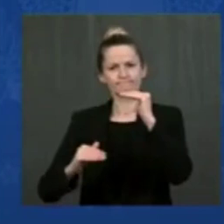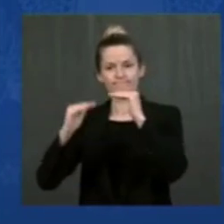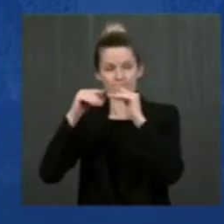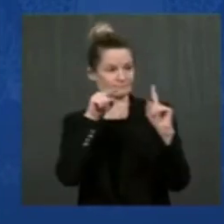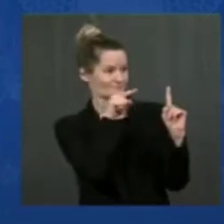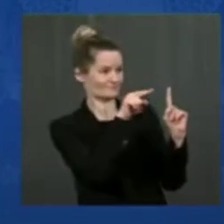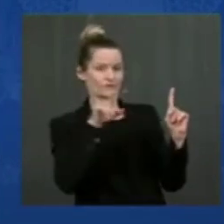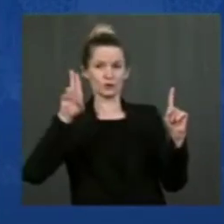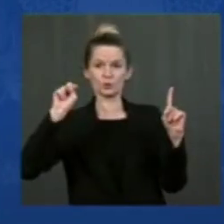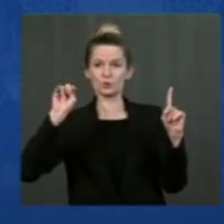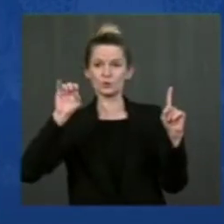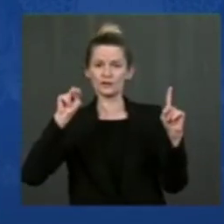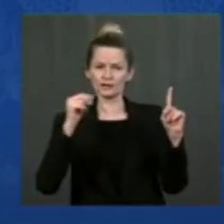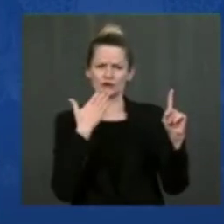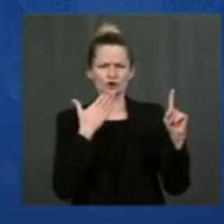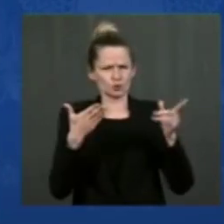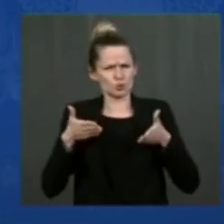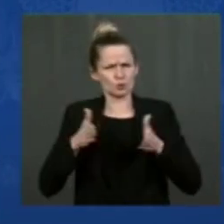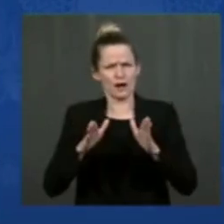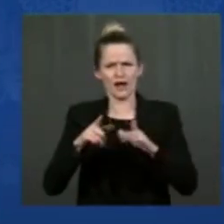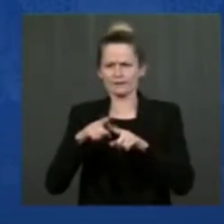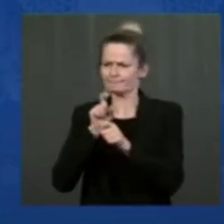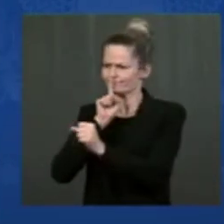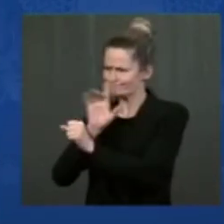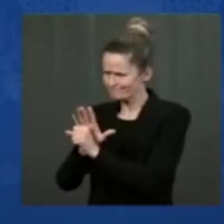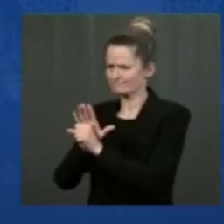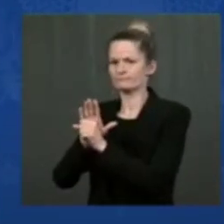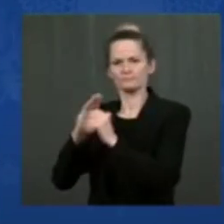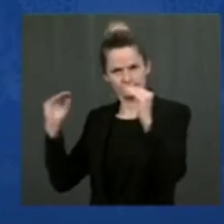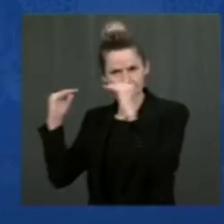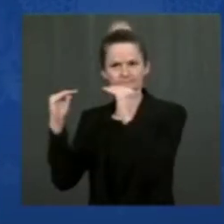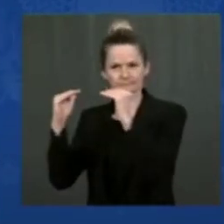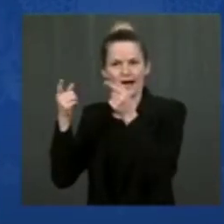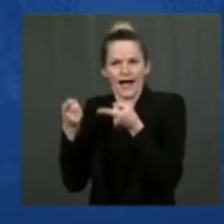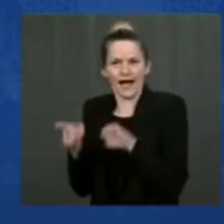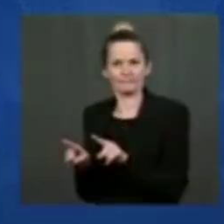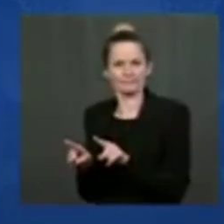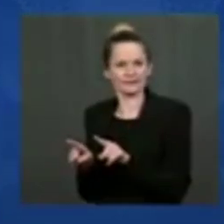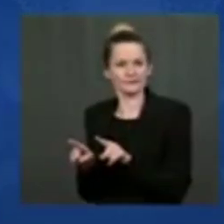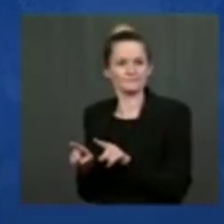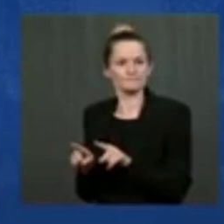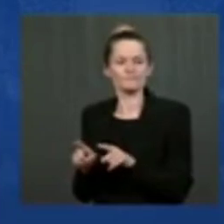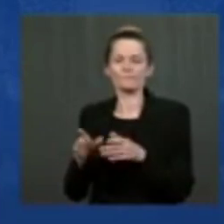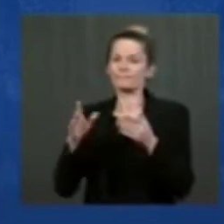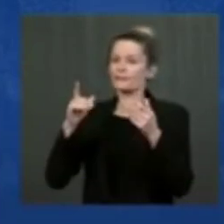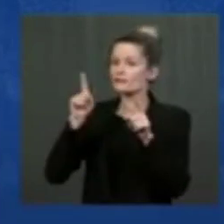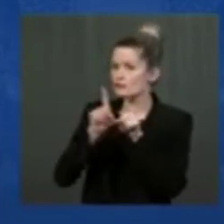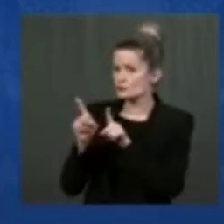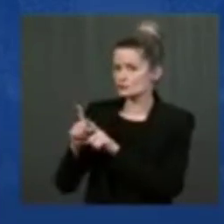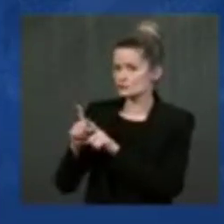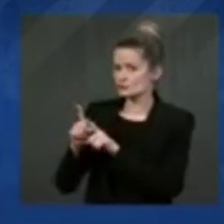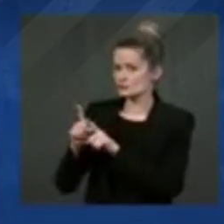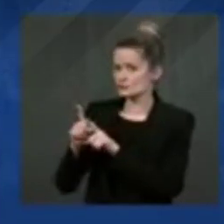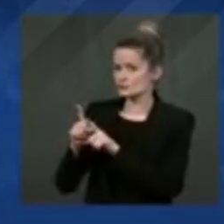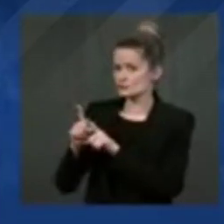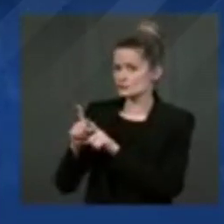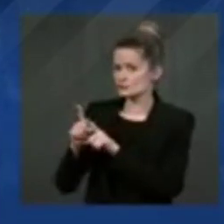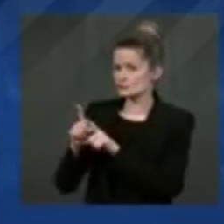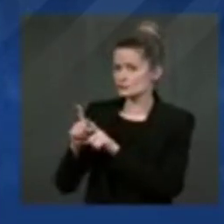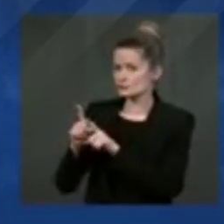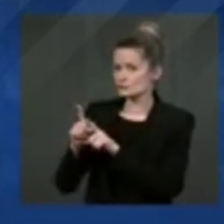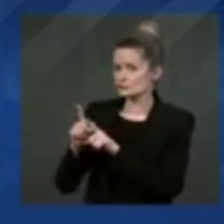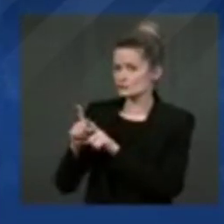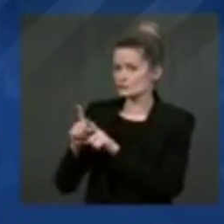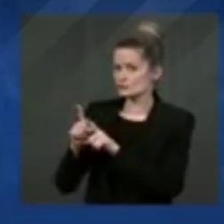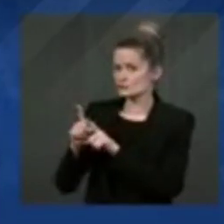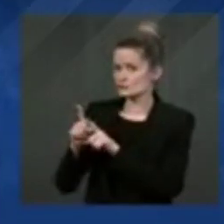gaps and fight discrimination at work. We create pathways to the middle class. For veterans,